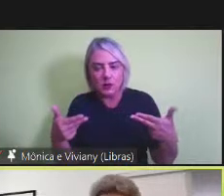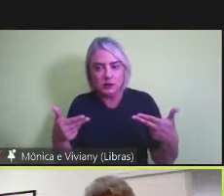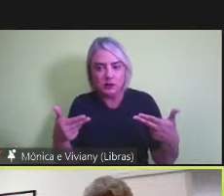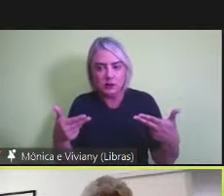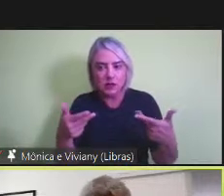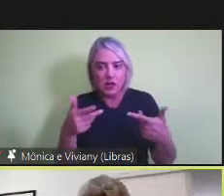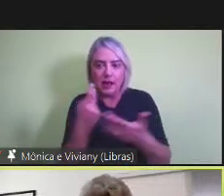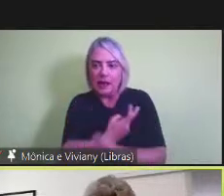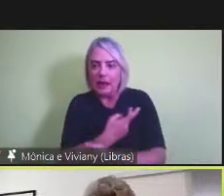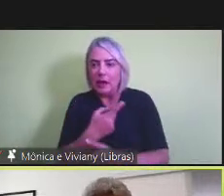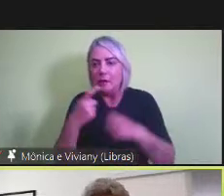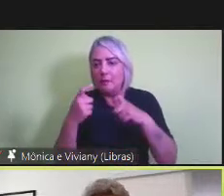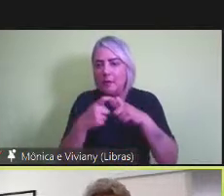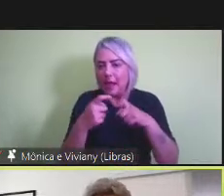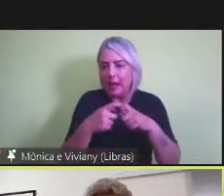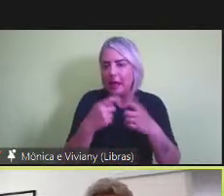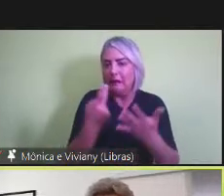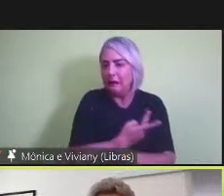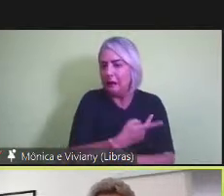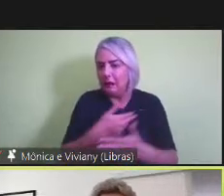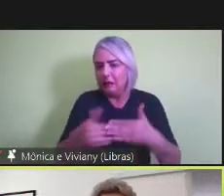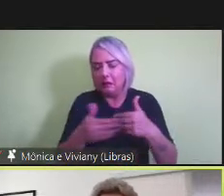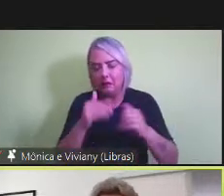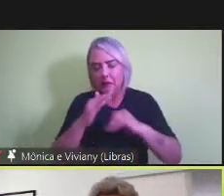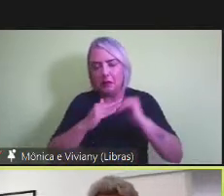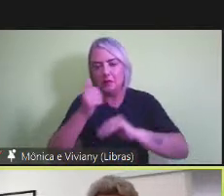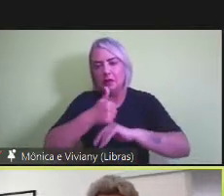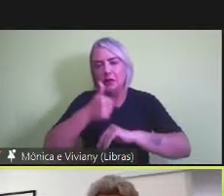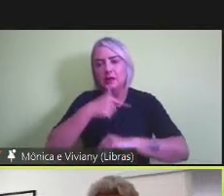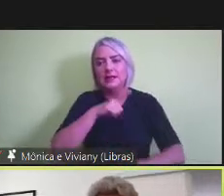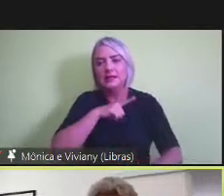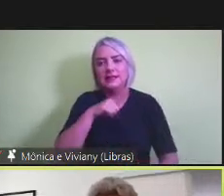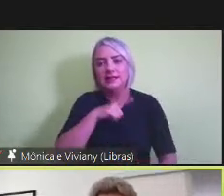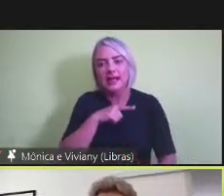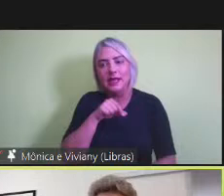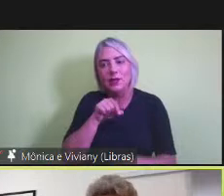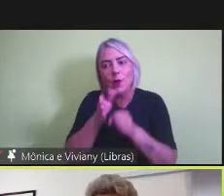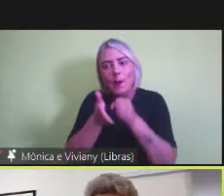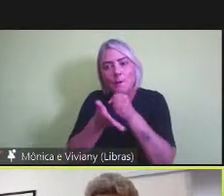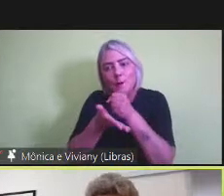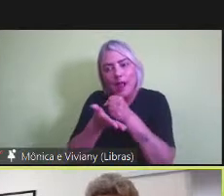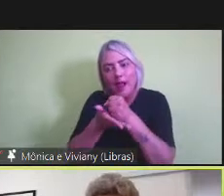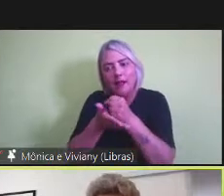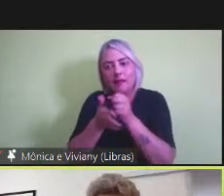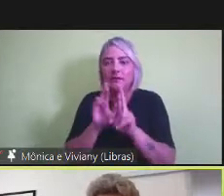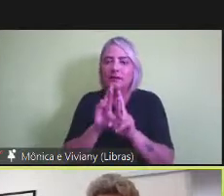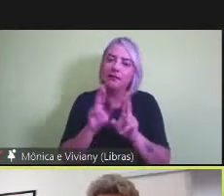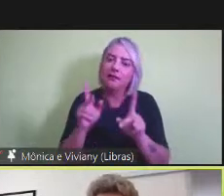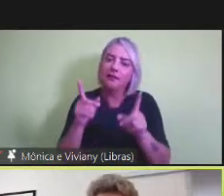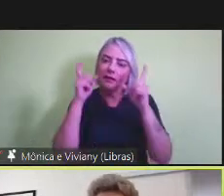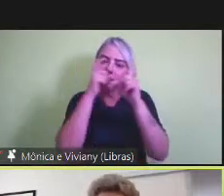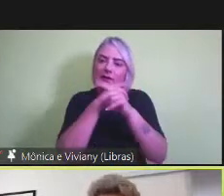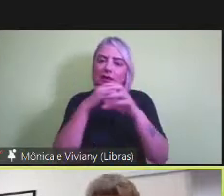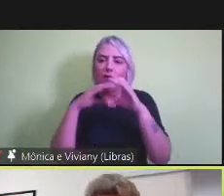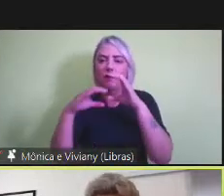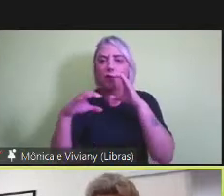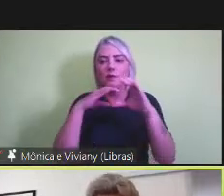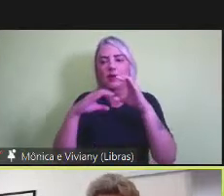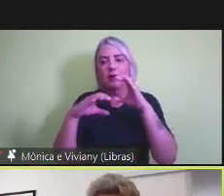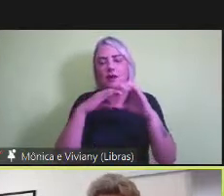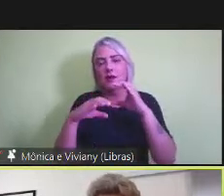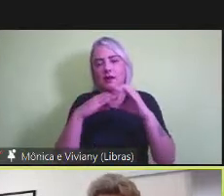events of the medical errors in all healthcare professionals, they have in their roots the difficulties